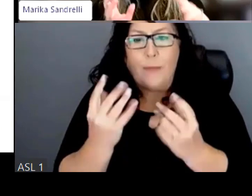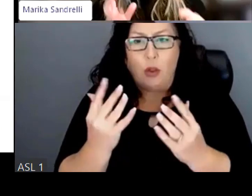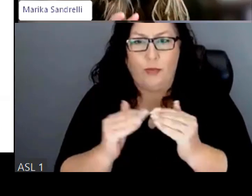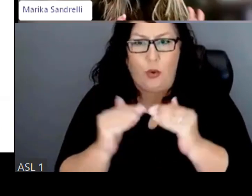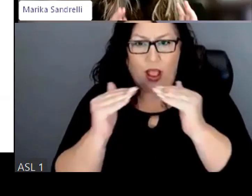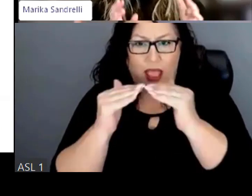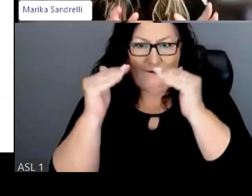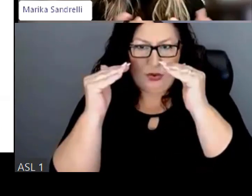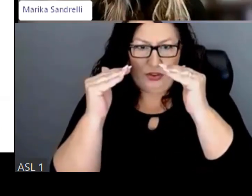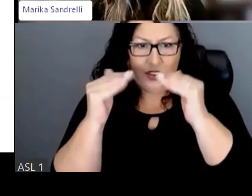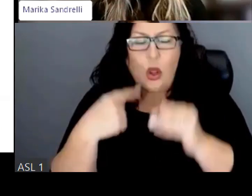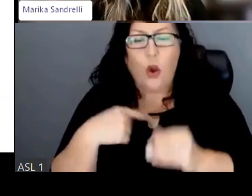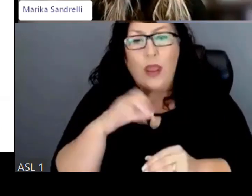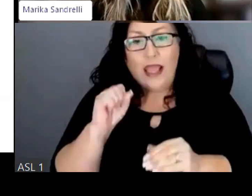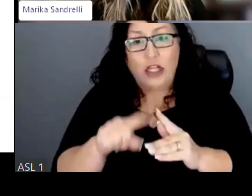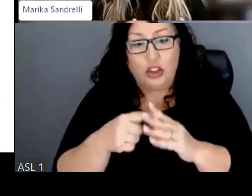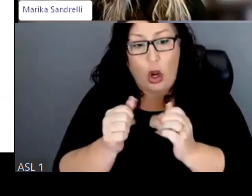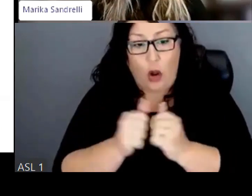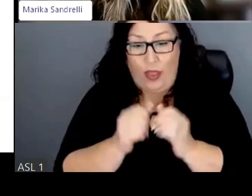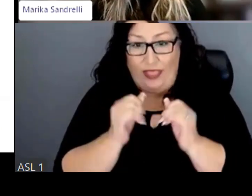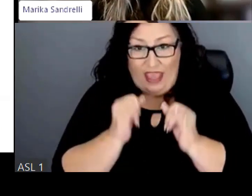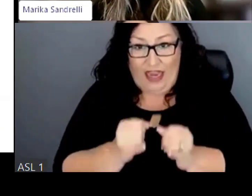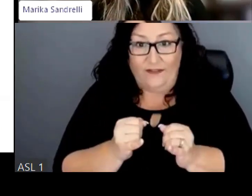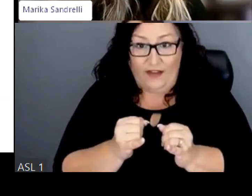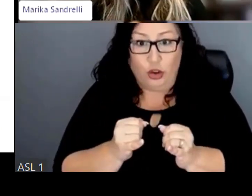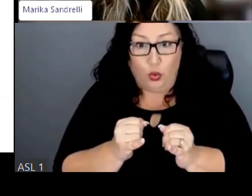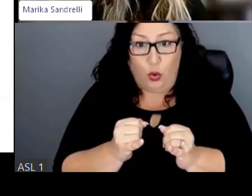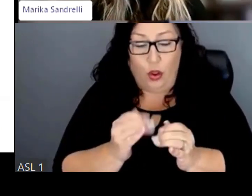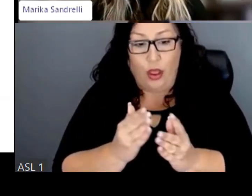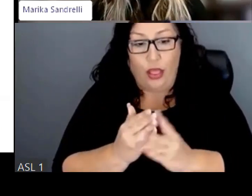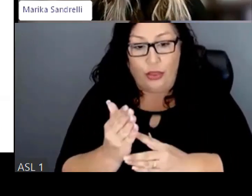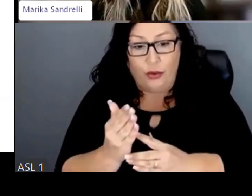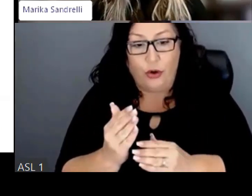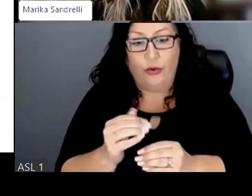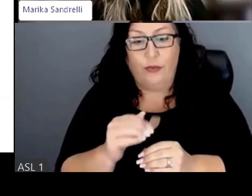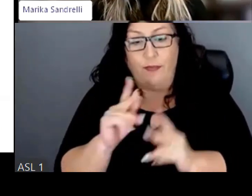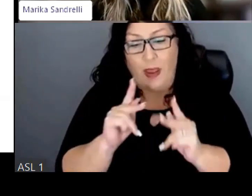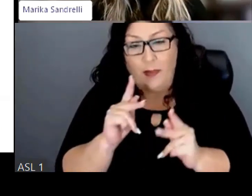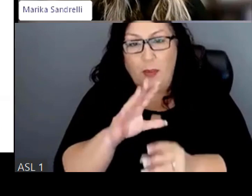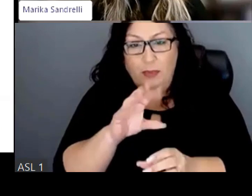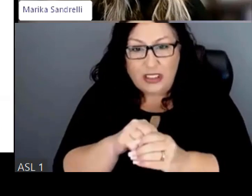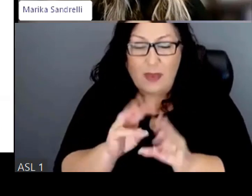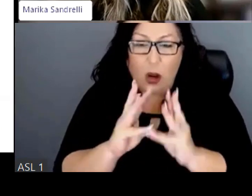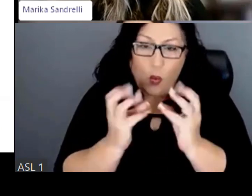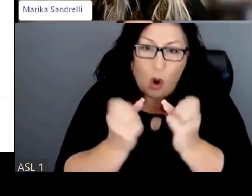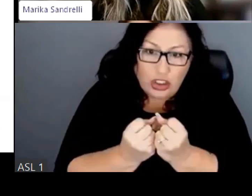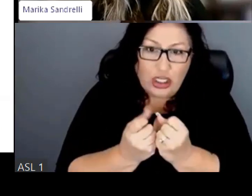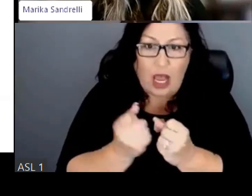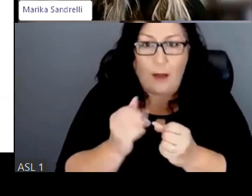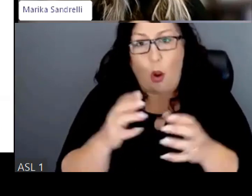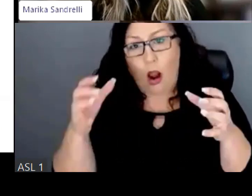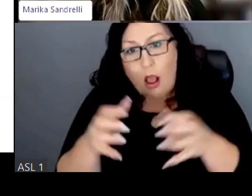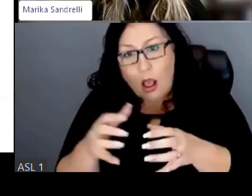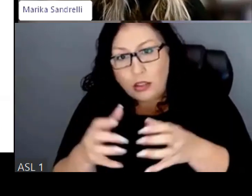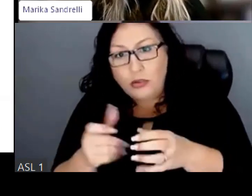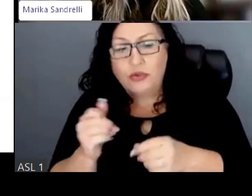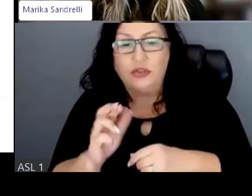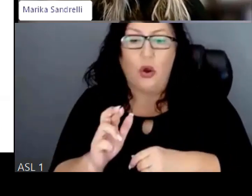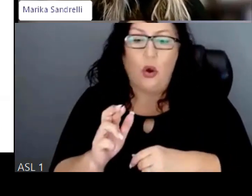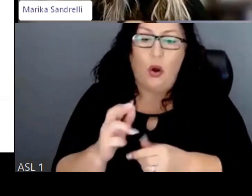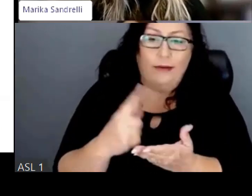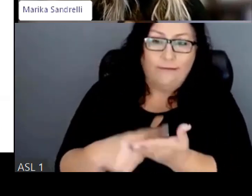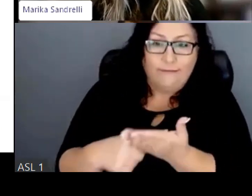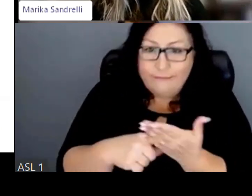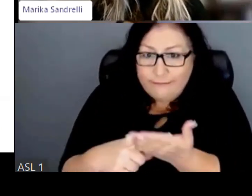at multiple levels. So we can start with the individual through people participating in workshops or huddles